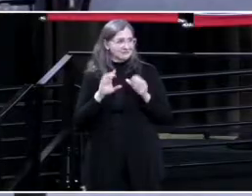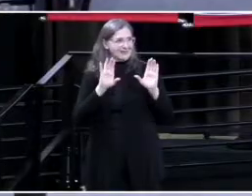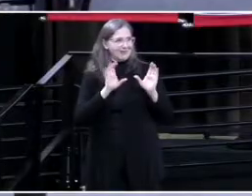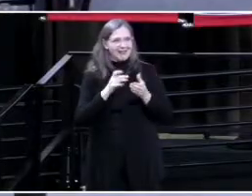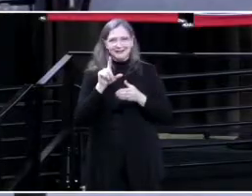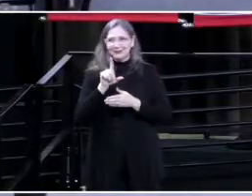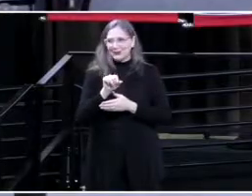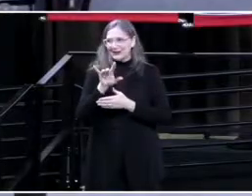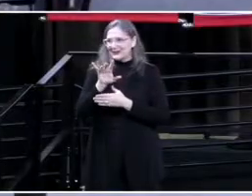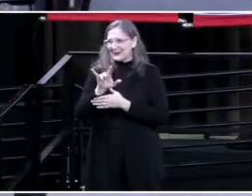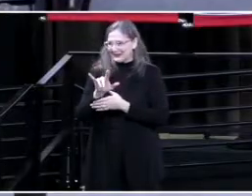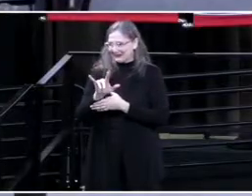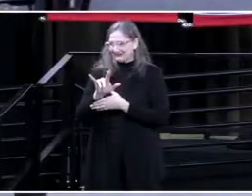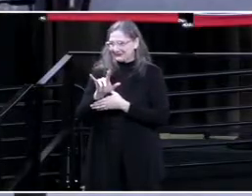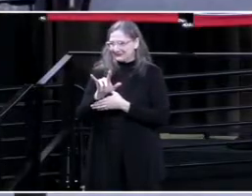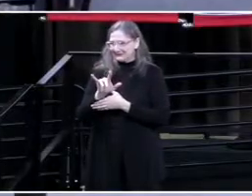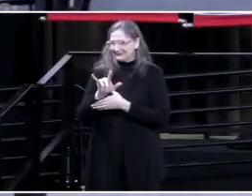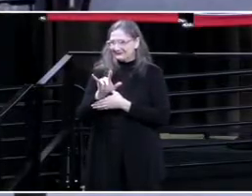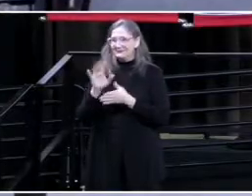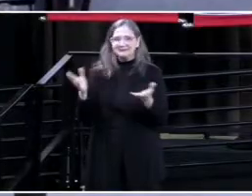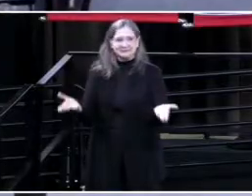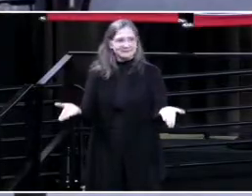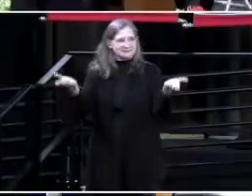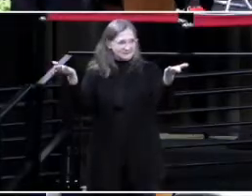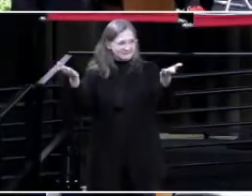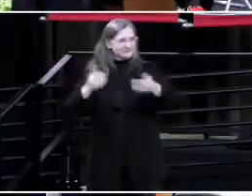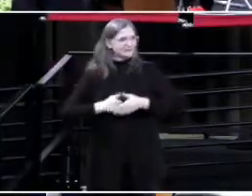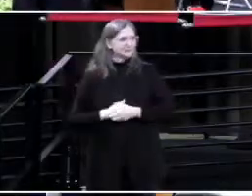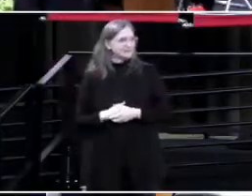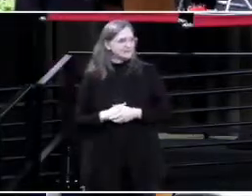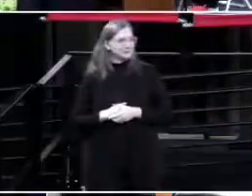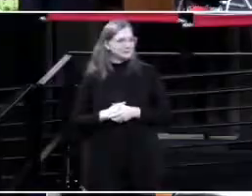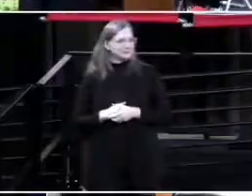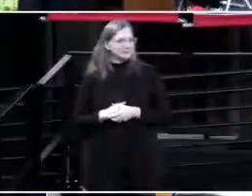of 2025 please stand?